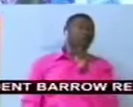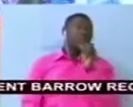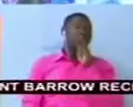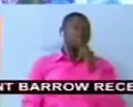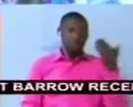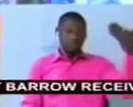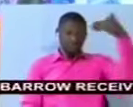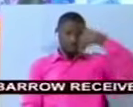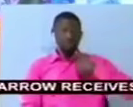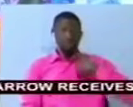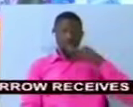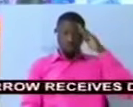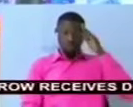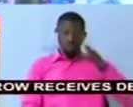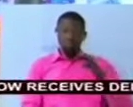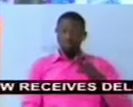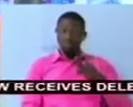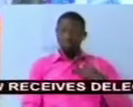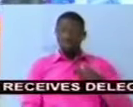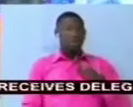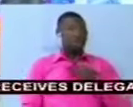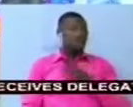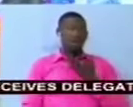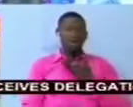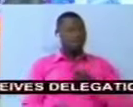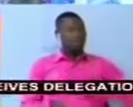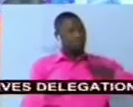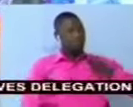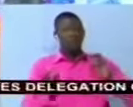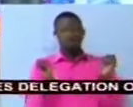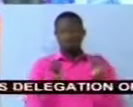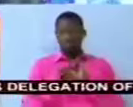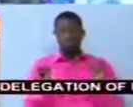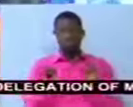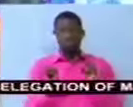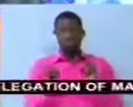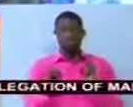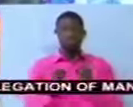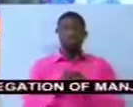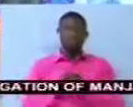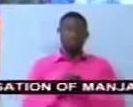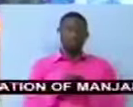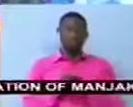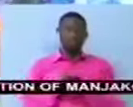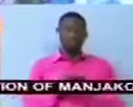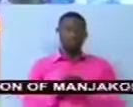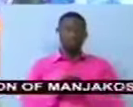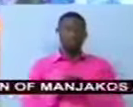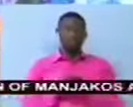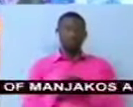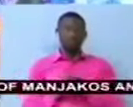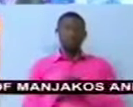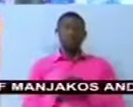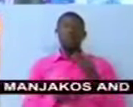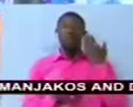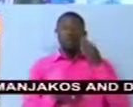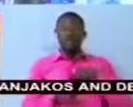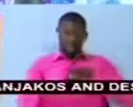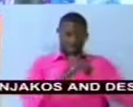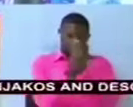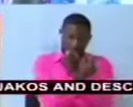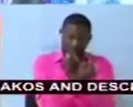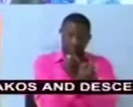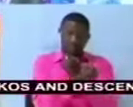they were not armed. When they arrested me and they were taking